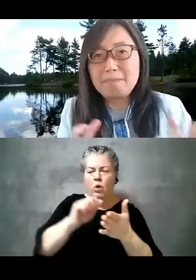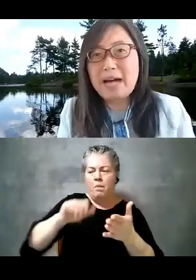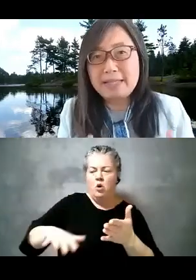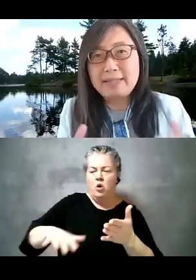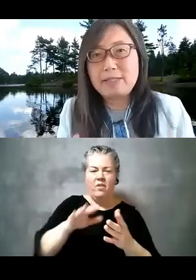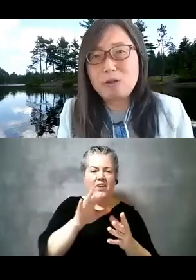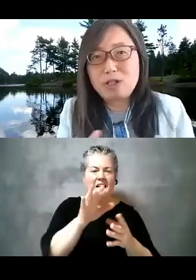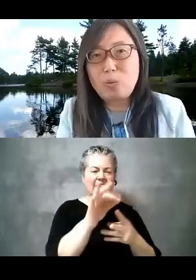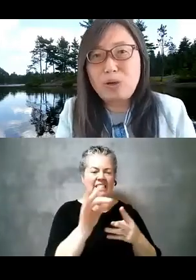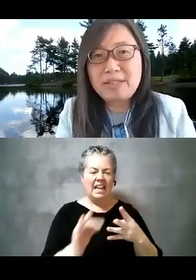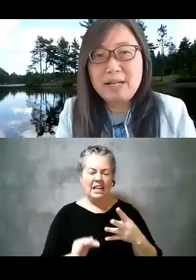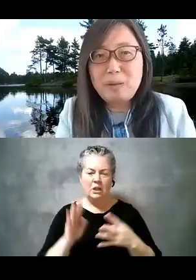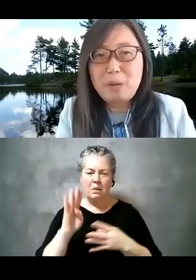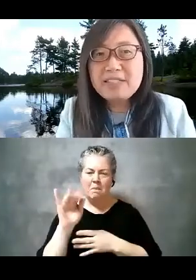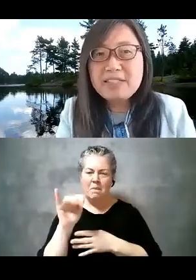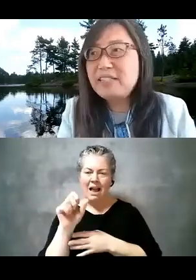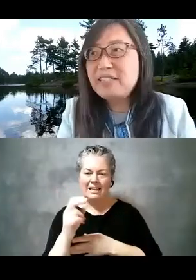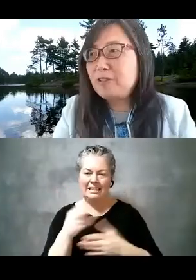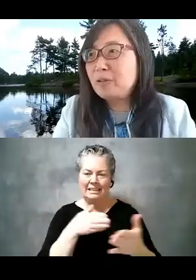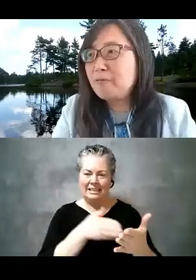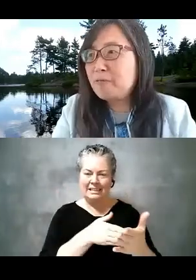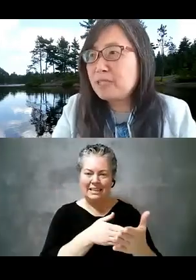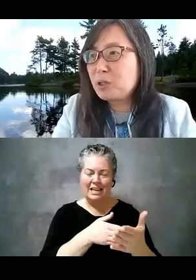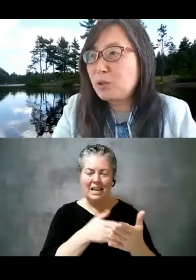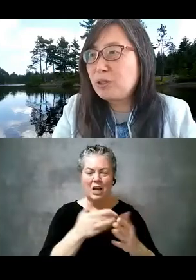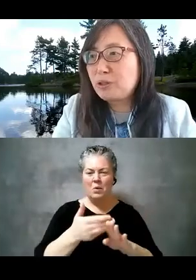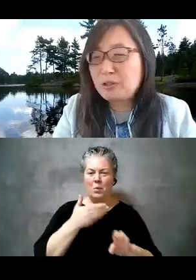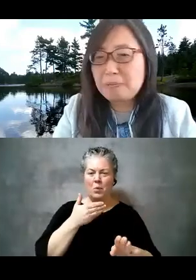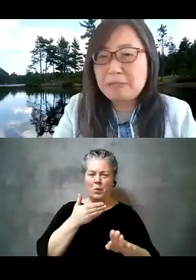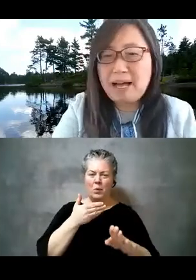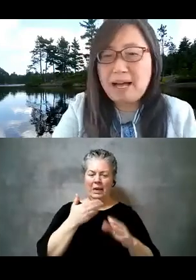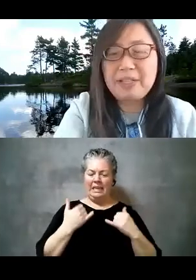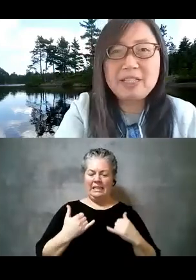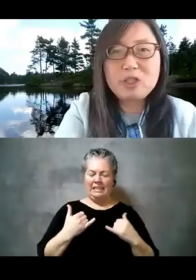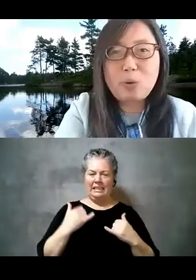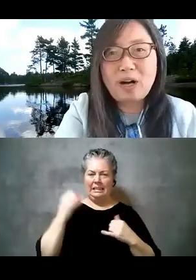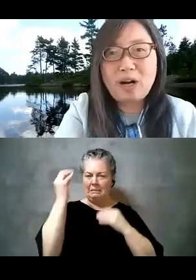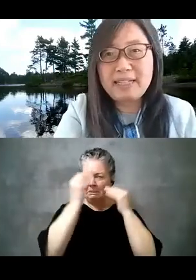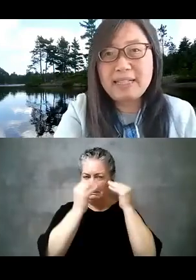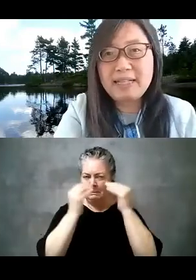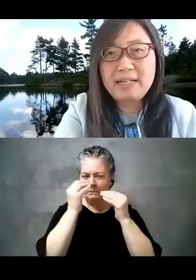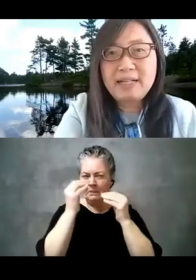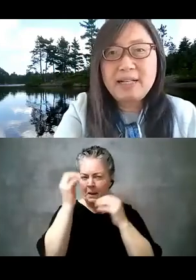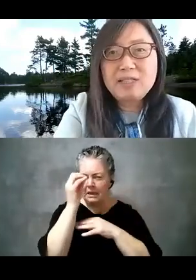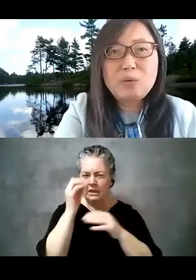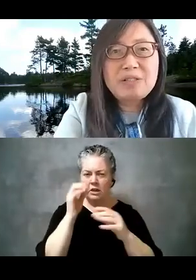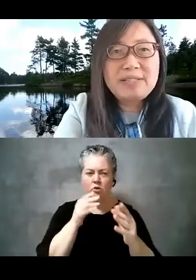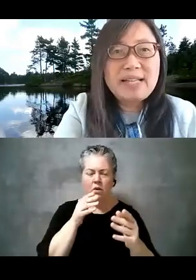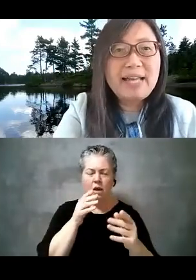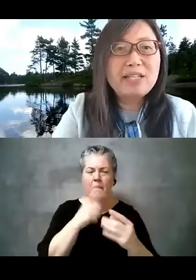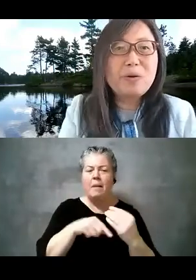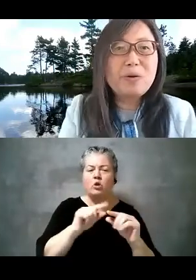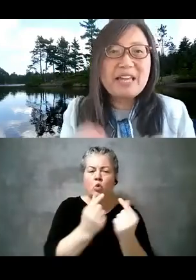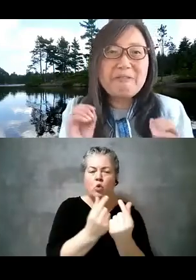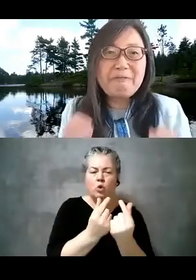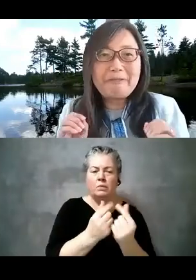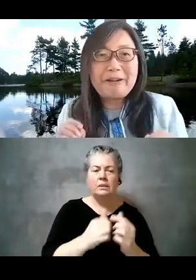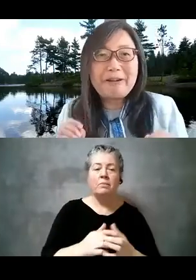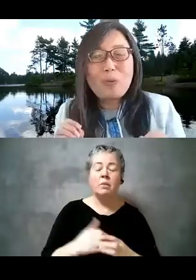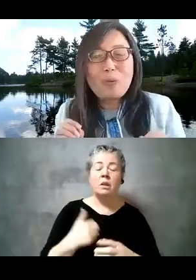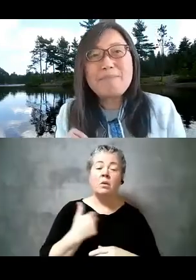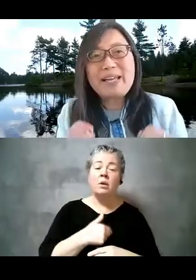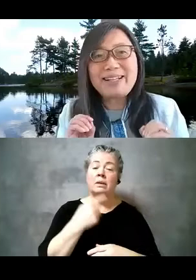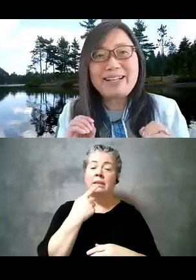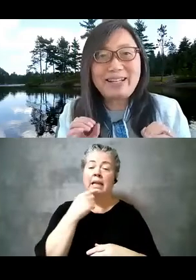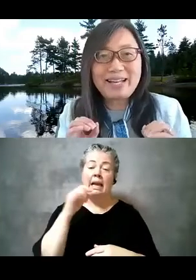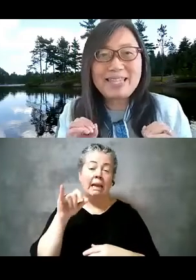as bias associated with pre-existing differences between two groups in teacher quality. So we'll say, if